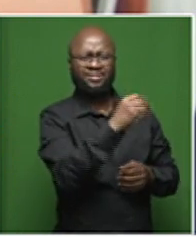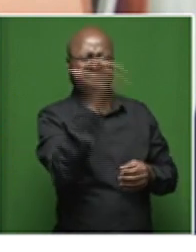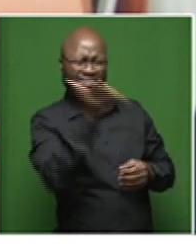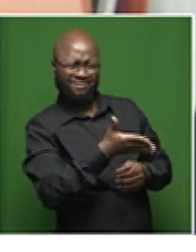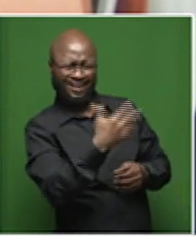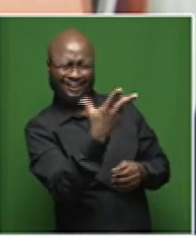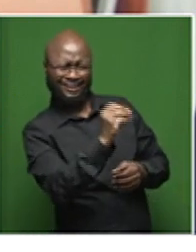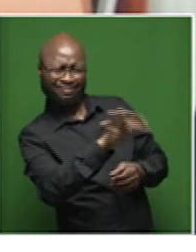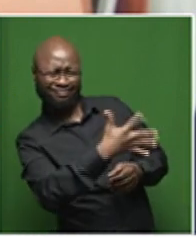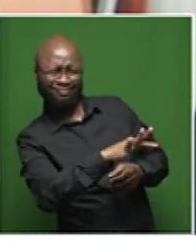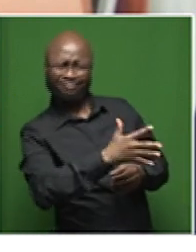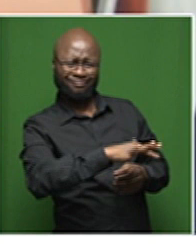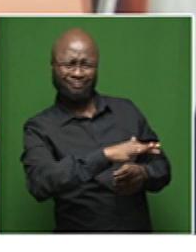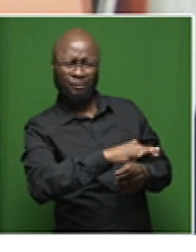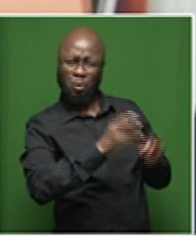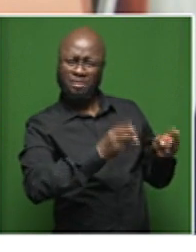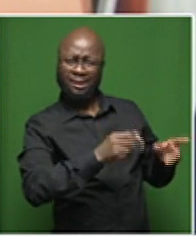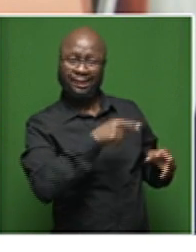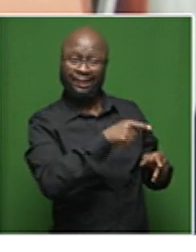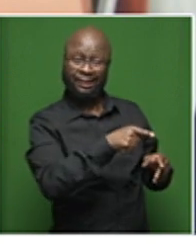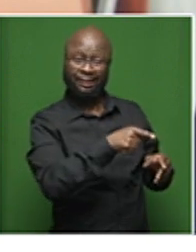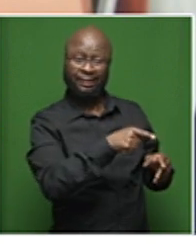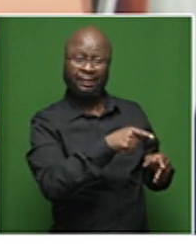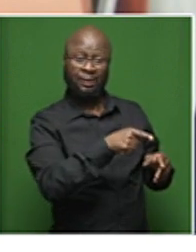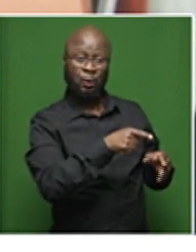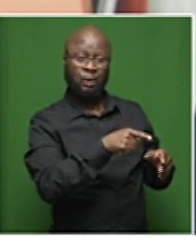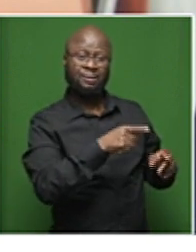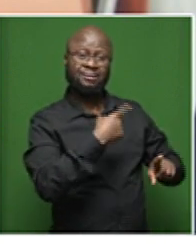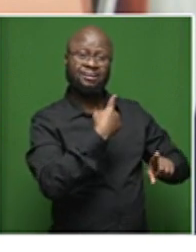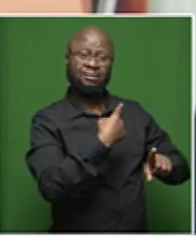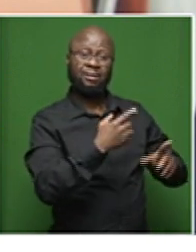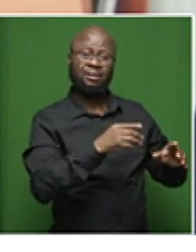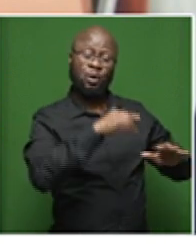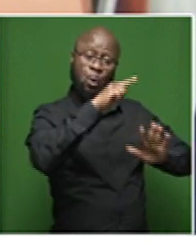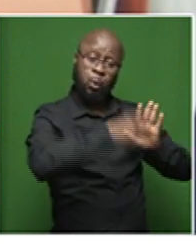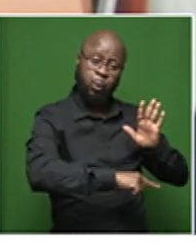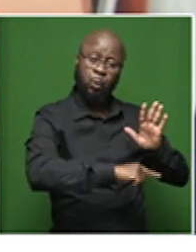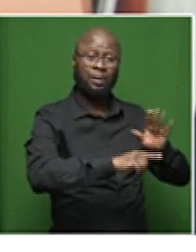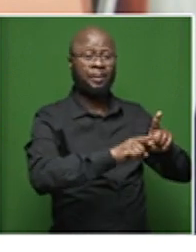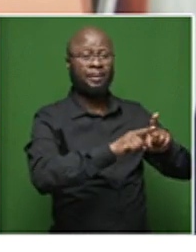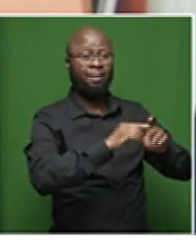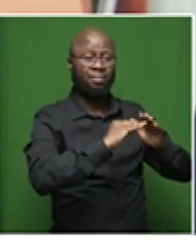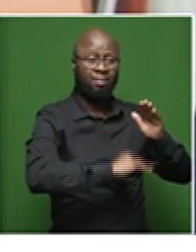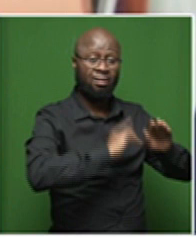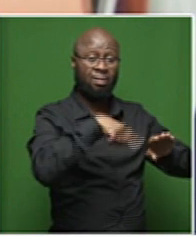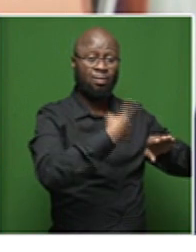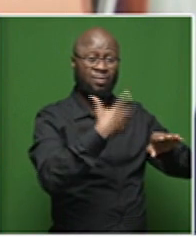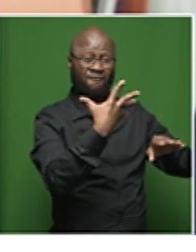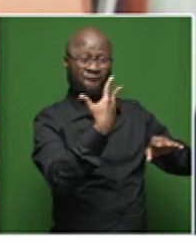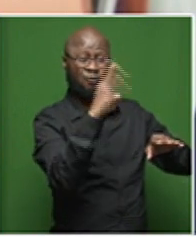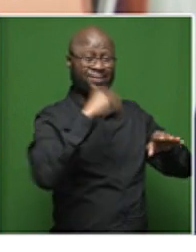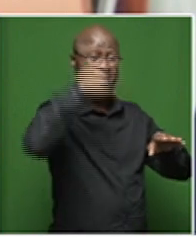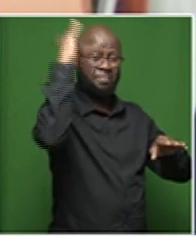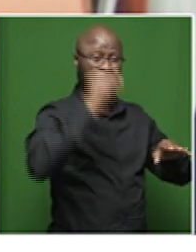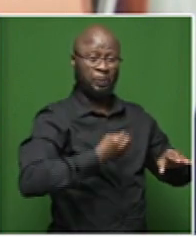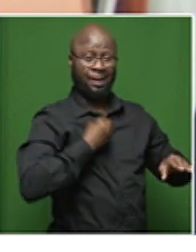140/90. Normally, that's the first target that we try to get, to reduce the blood pressure to below 140/90. And then when you are younger and